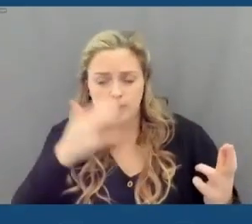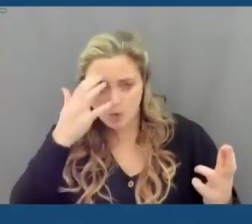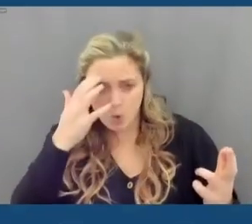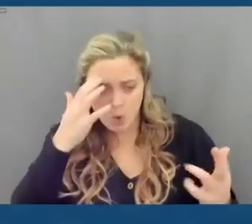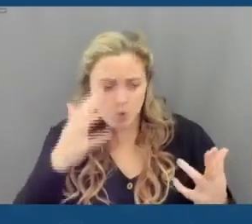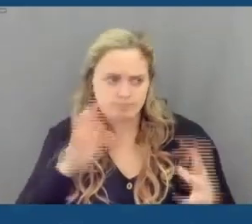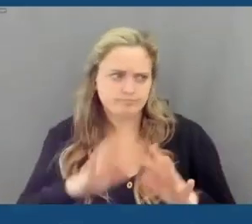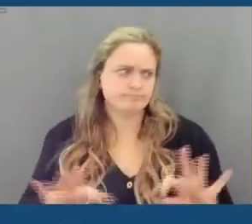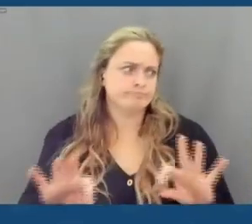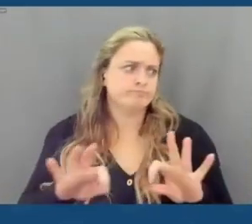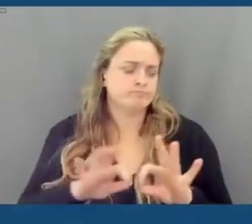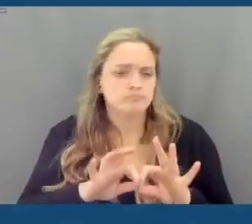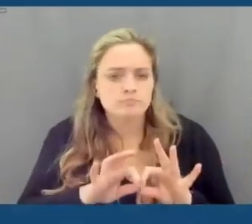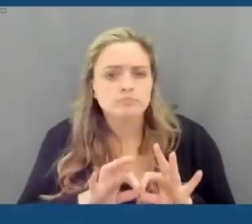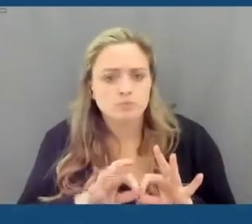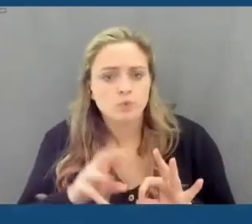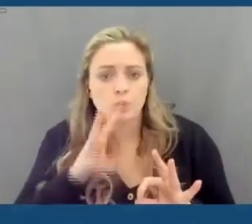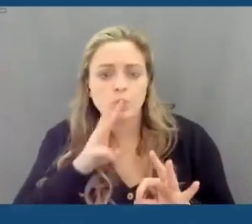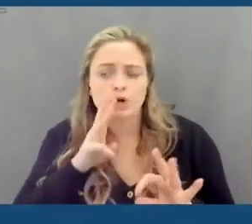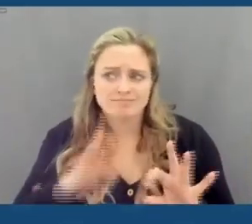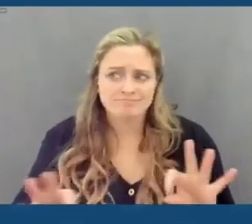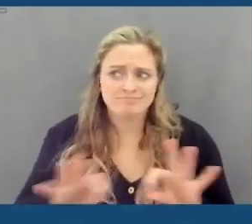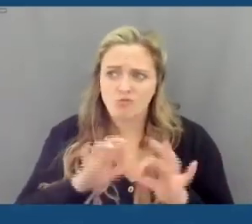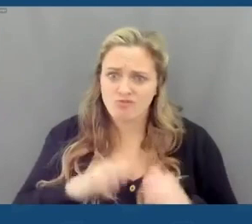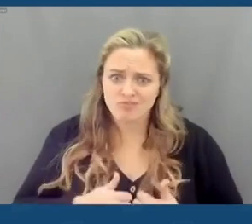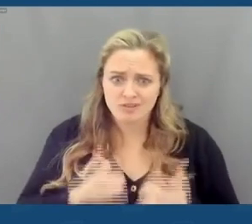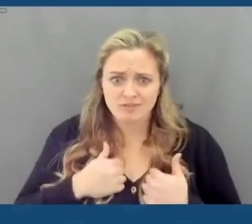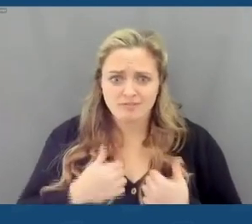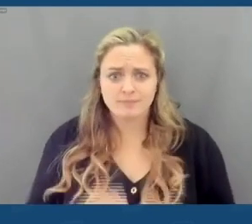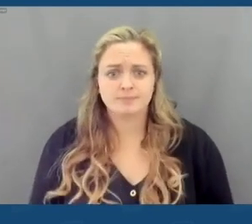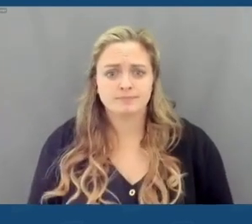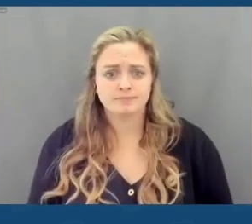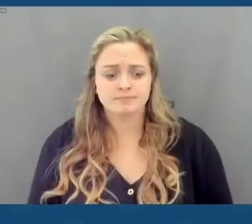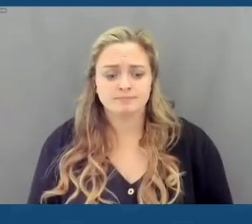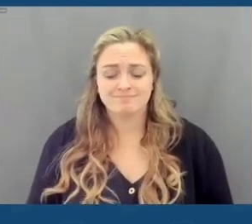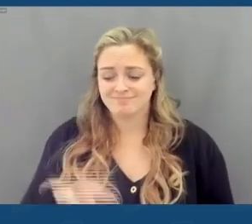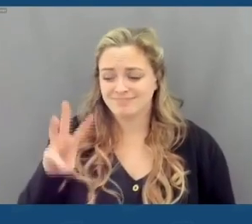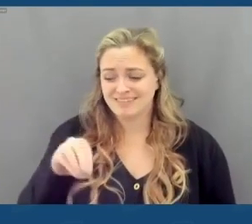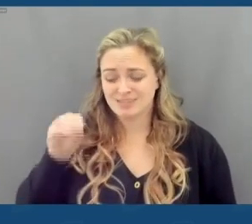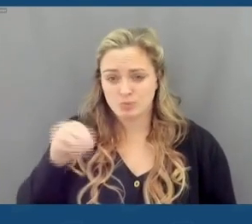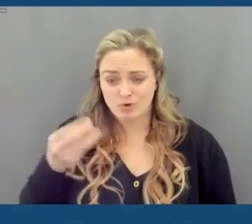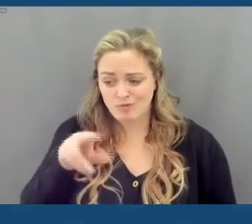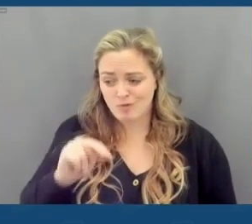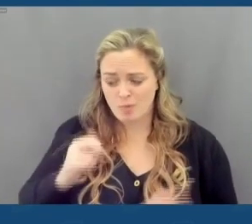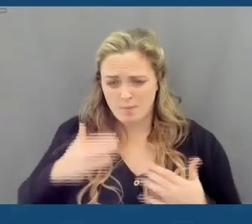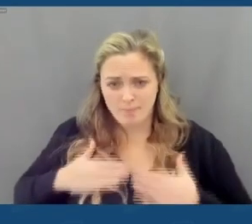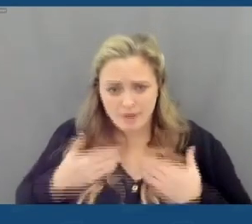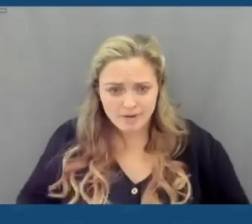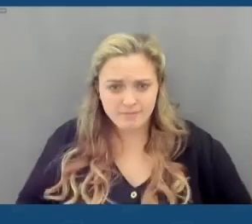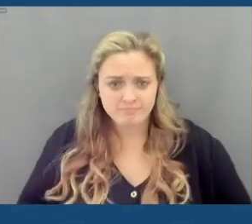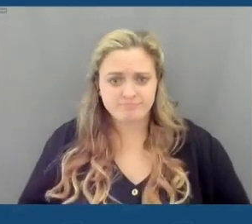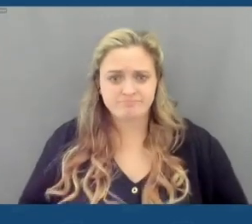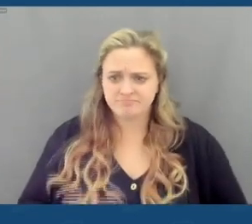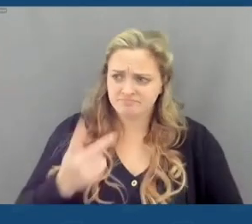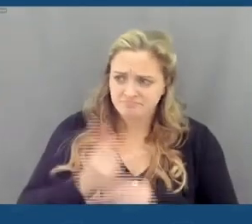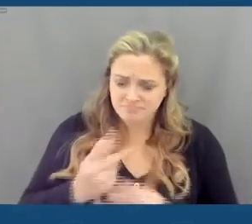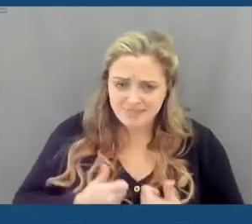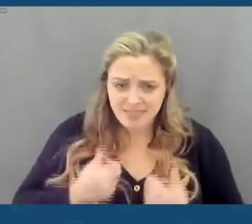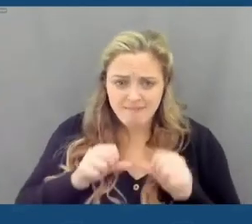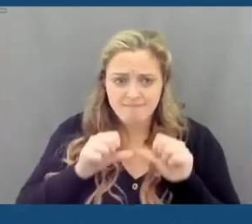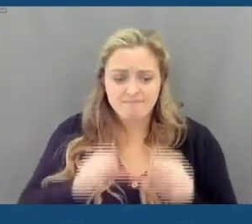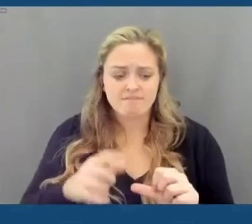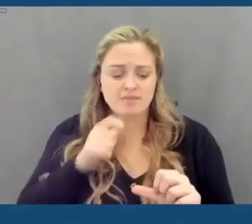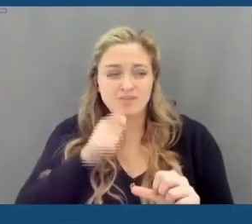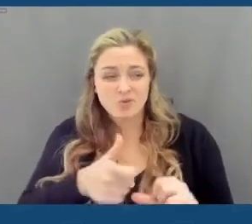essential that water is to our lives. It makes up 60% of our own bodies. It keeps us alive. And if we don't protect